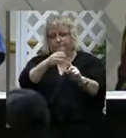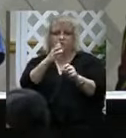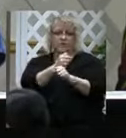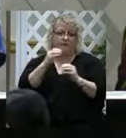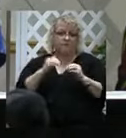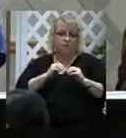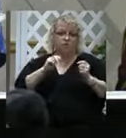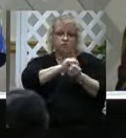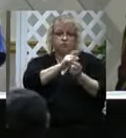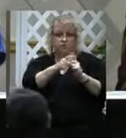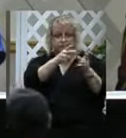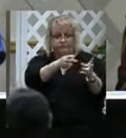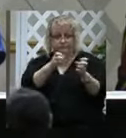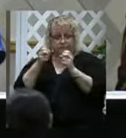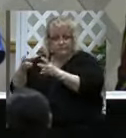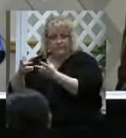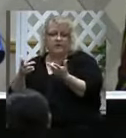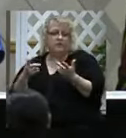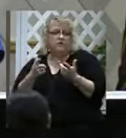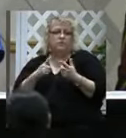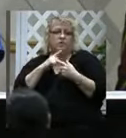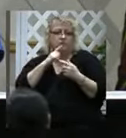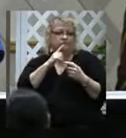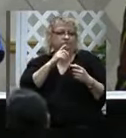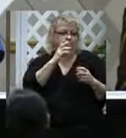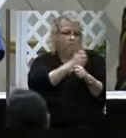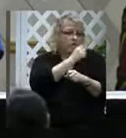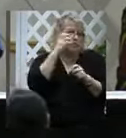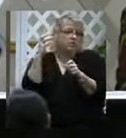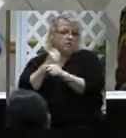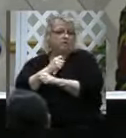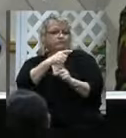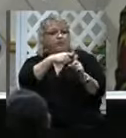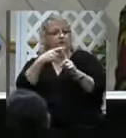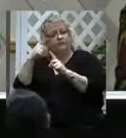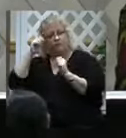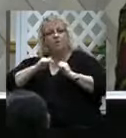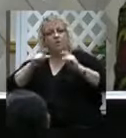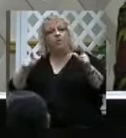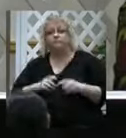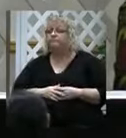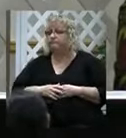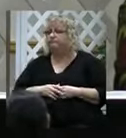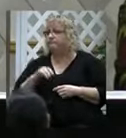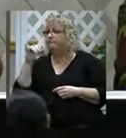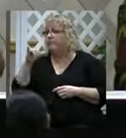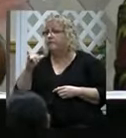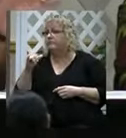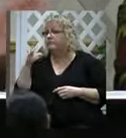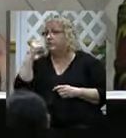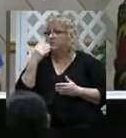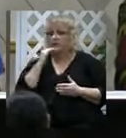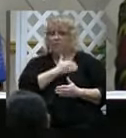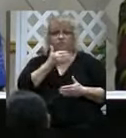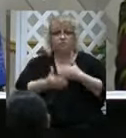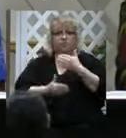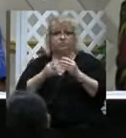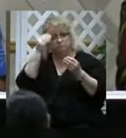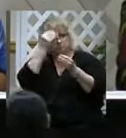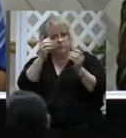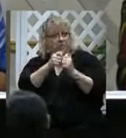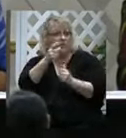additional translations, if there are any. So it's a win-win for everybody. So that's kind of pretty much the process that I wanted to